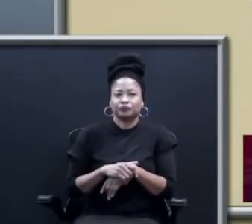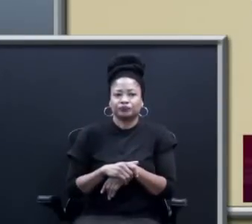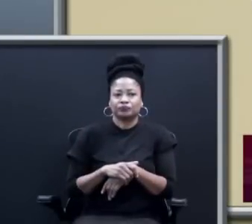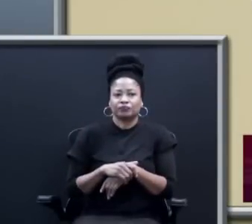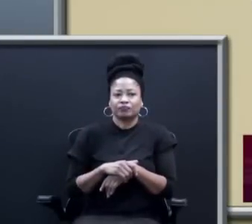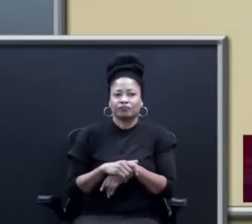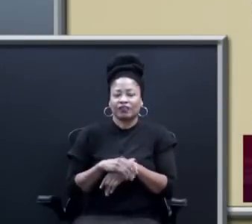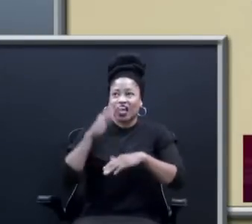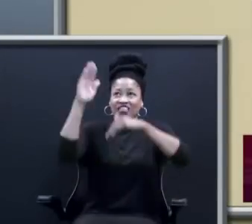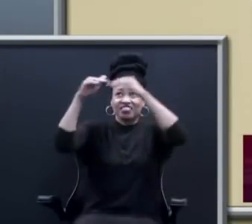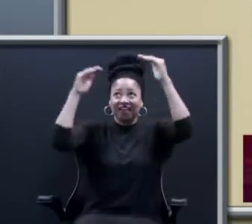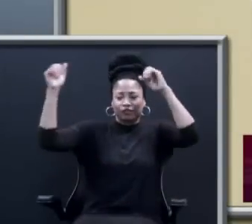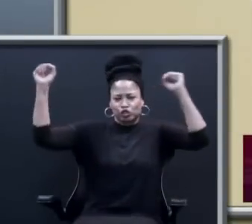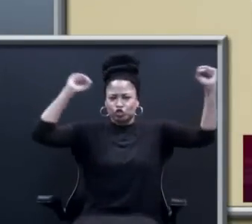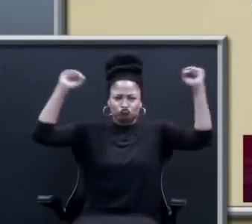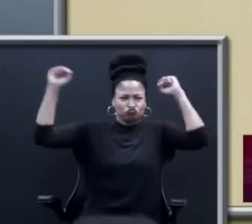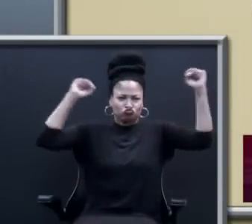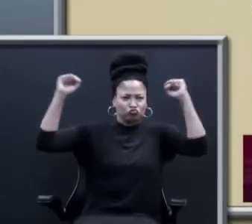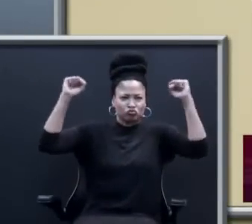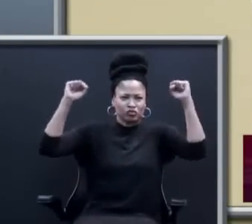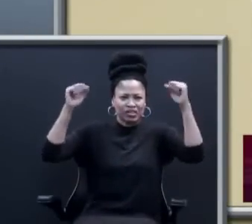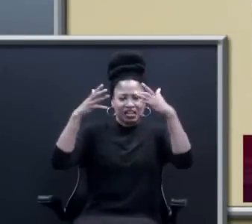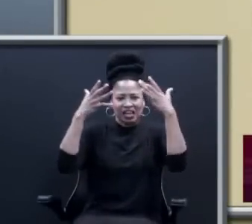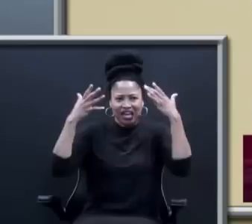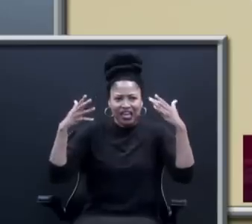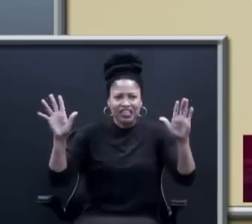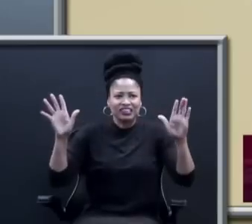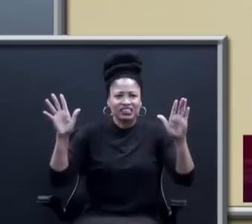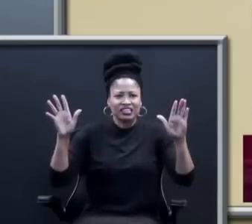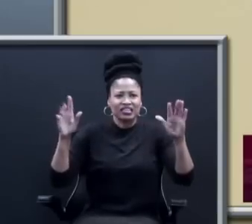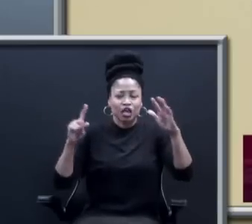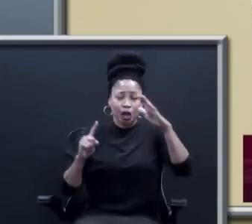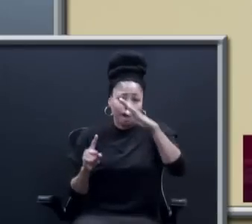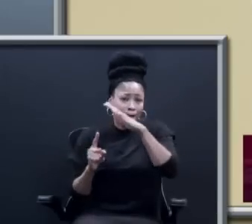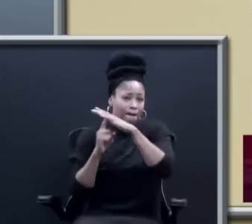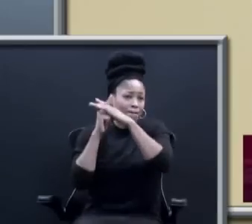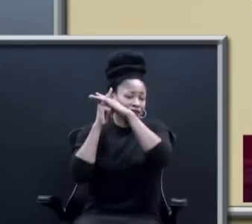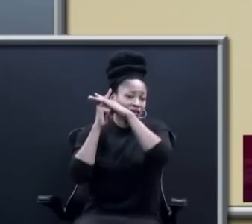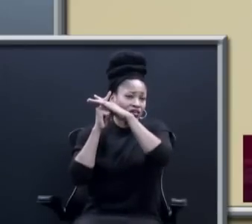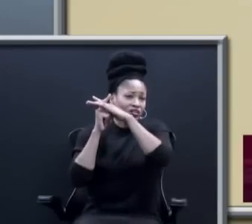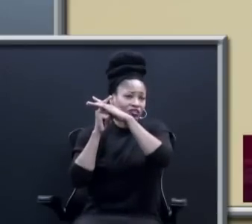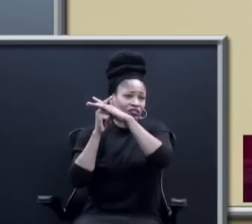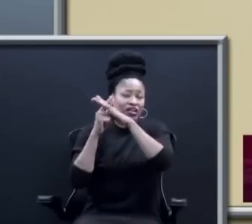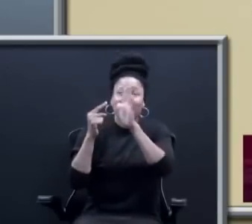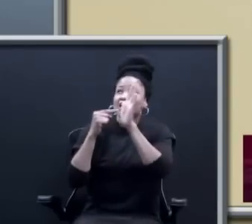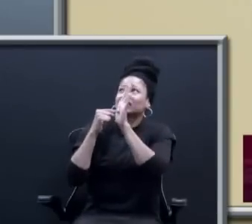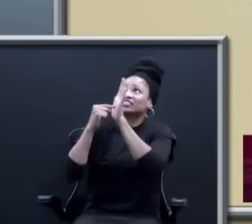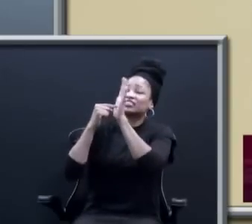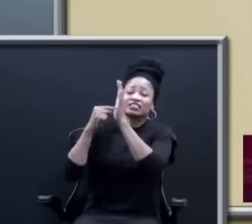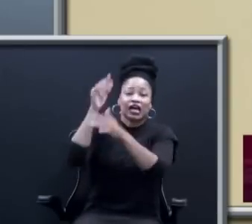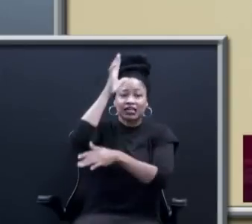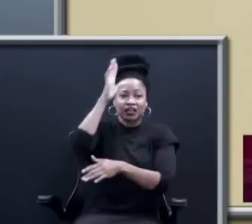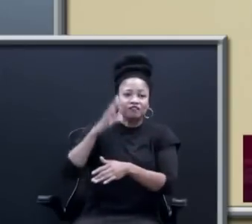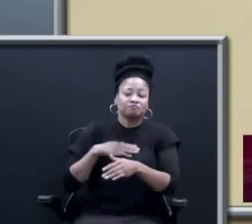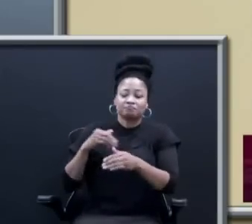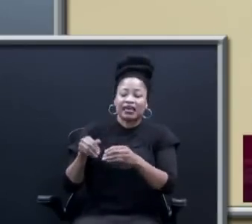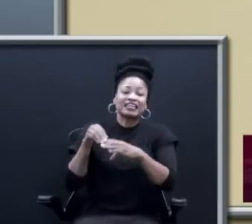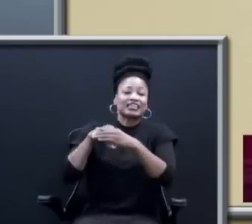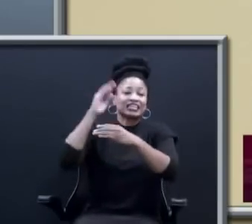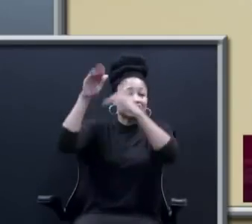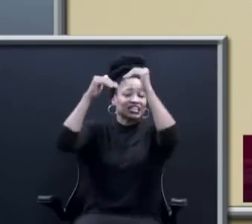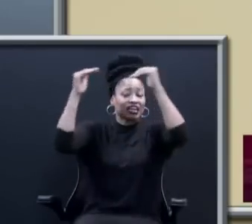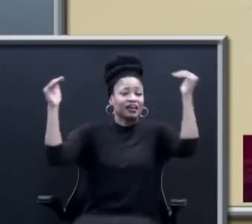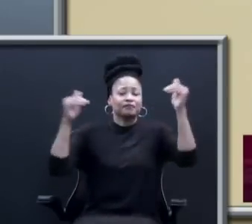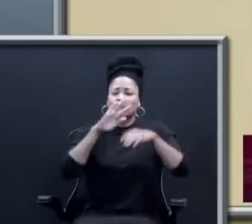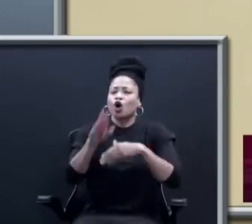Go ahead. And then shall appear the sign of the Son of Man in heaven. And then shall all the tribes of the earth